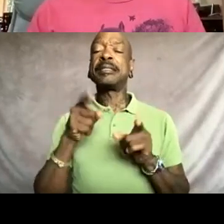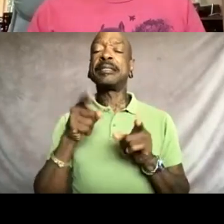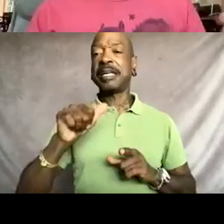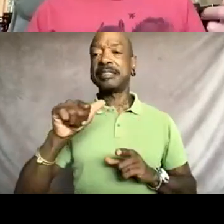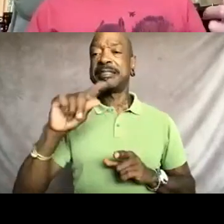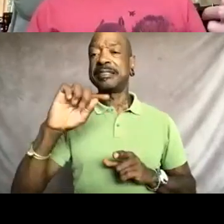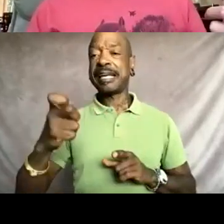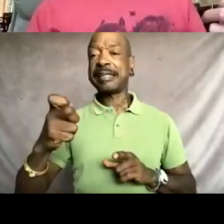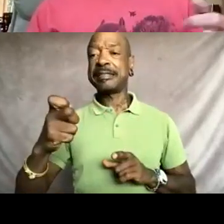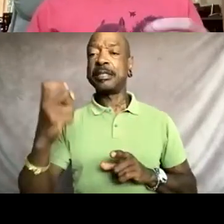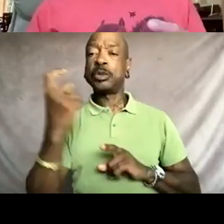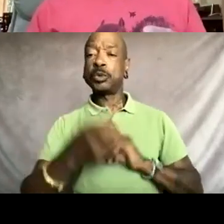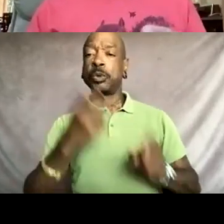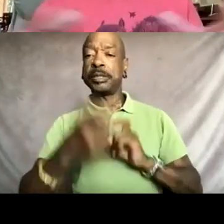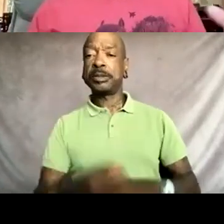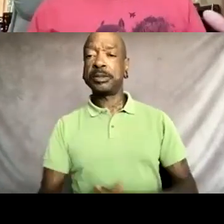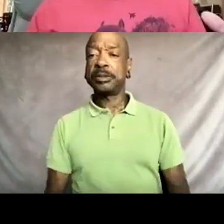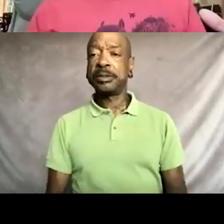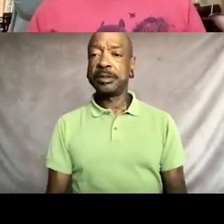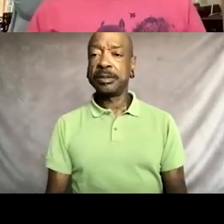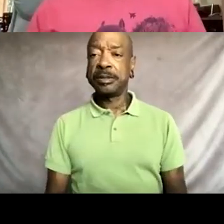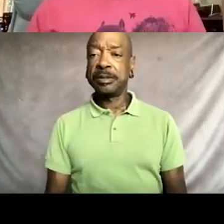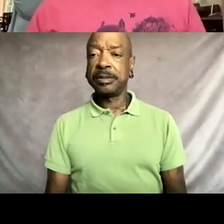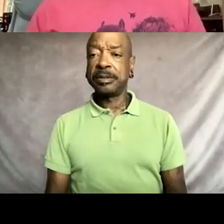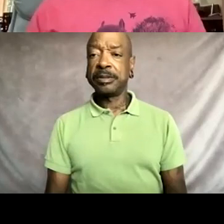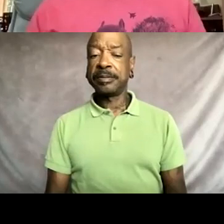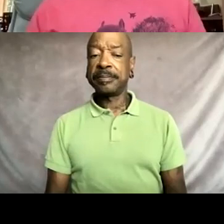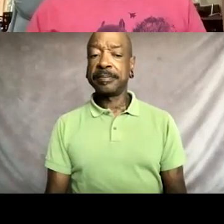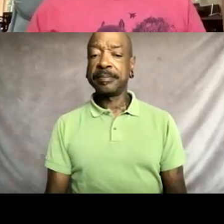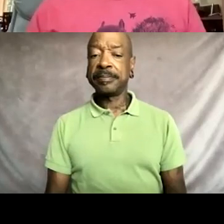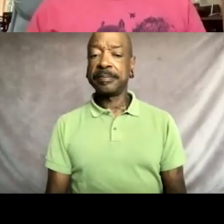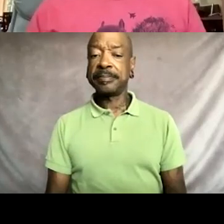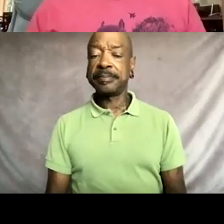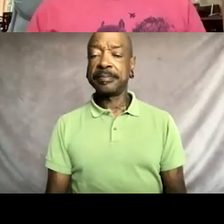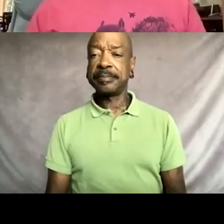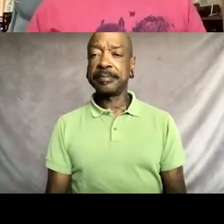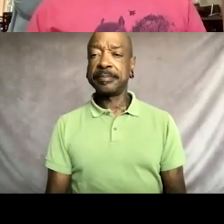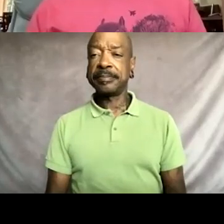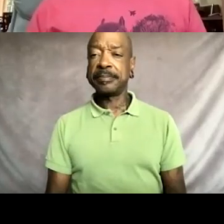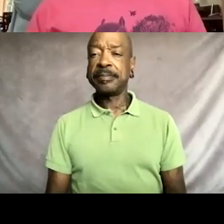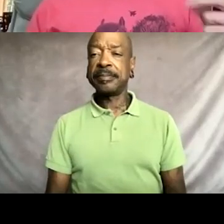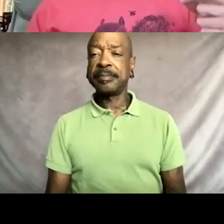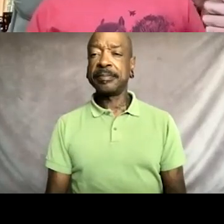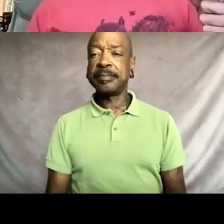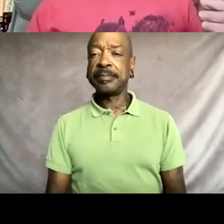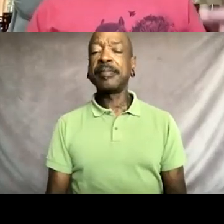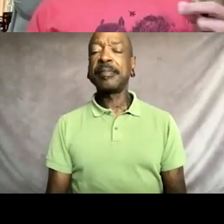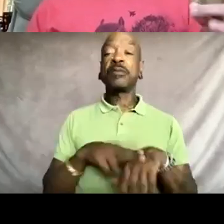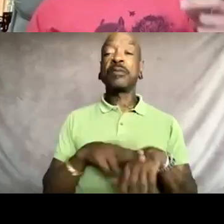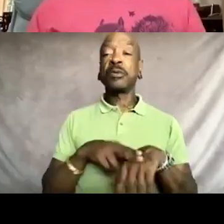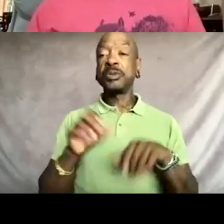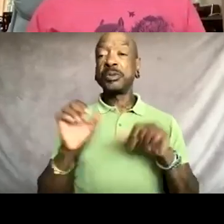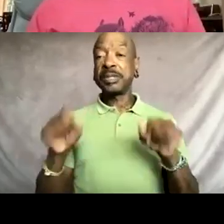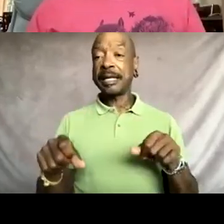net income. And it can have much broader purposes than a 501c3 can. And then of course you can also